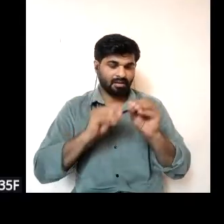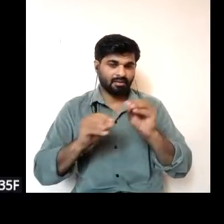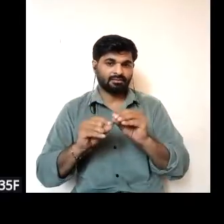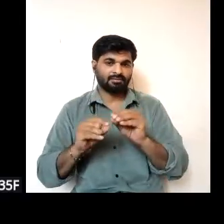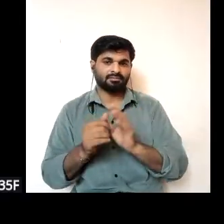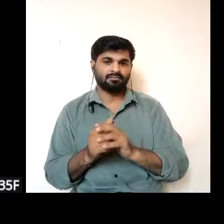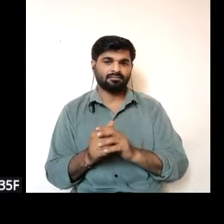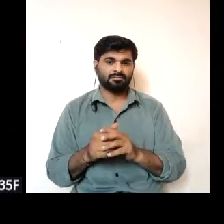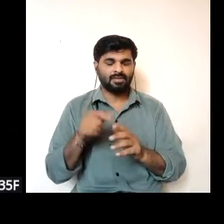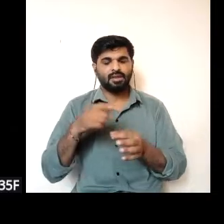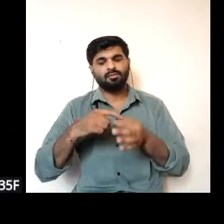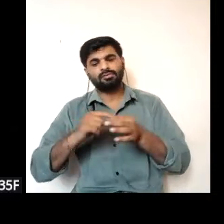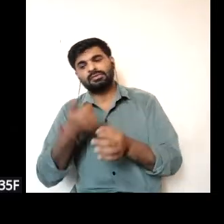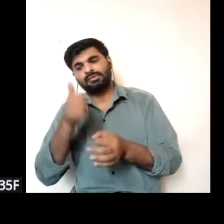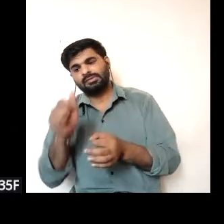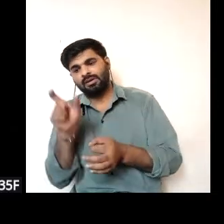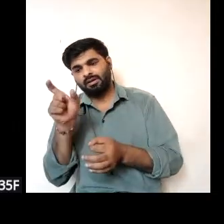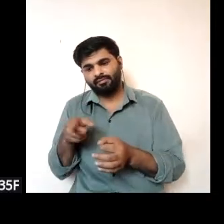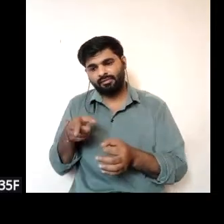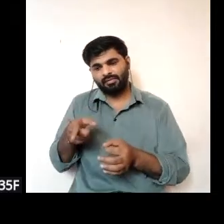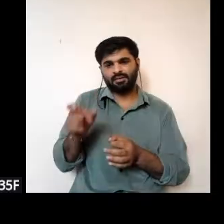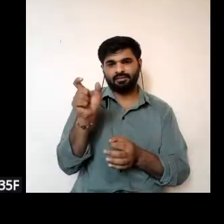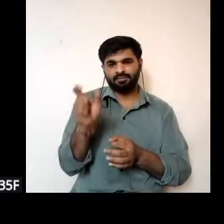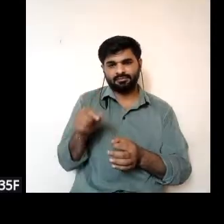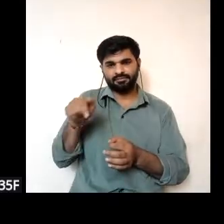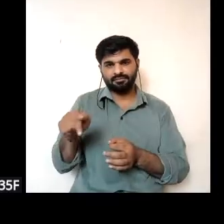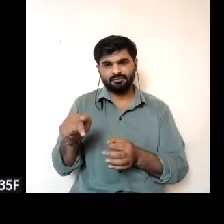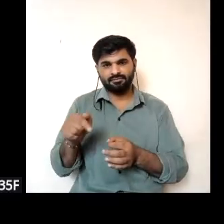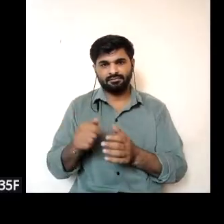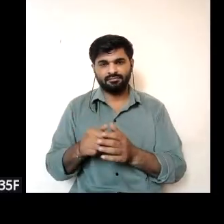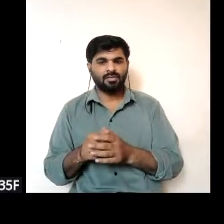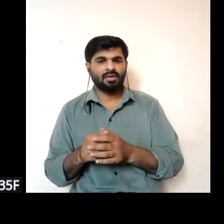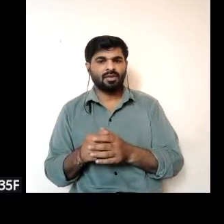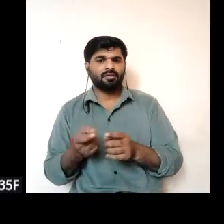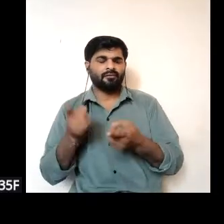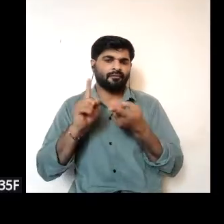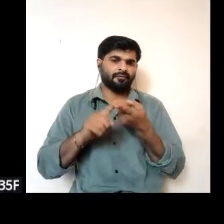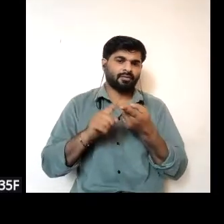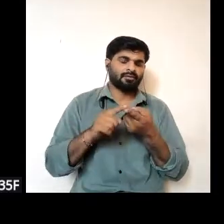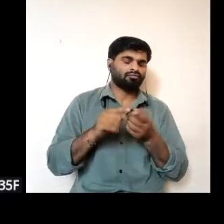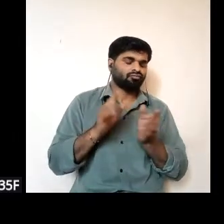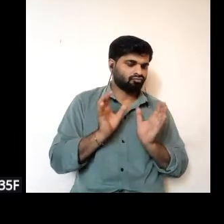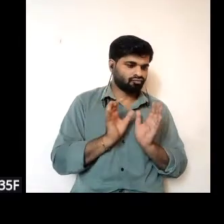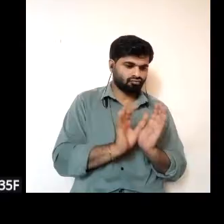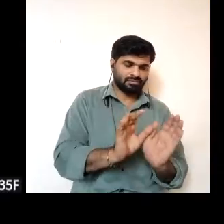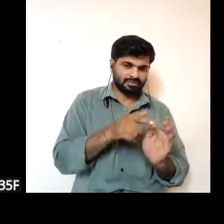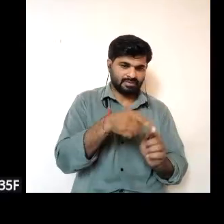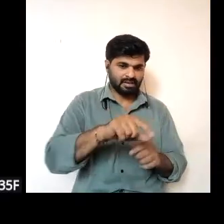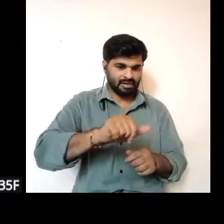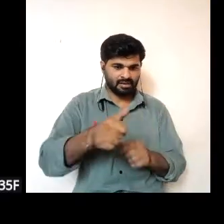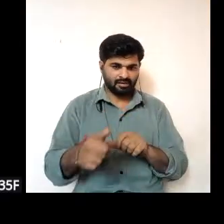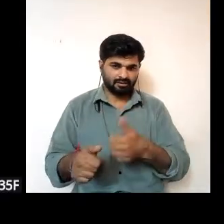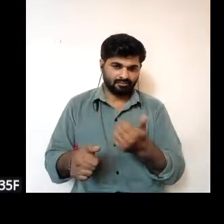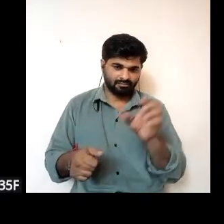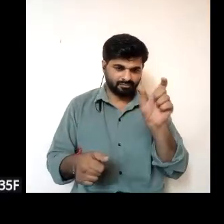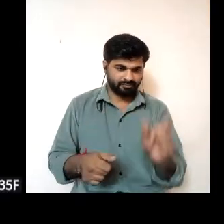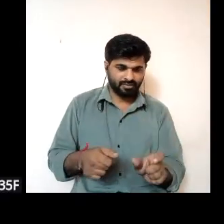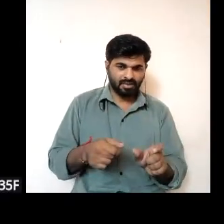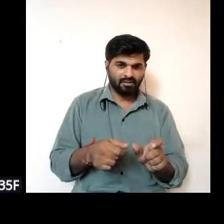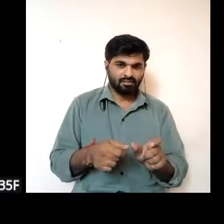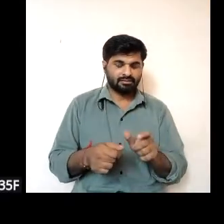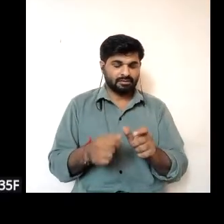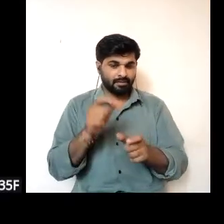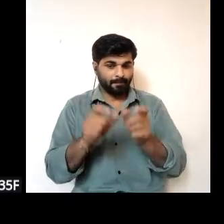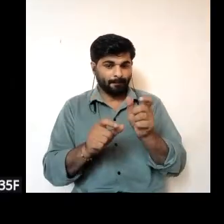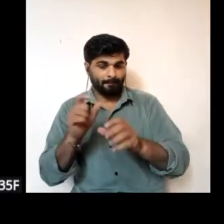other, which was again something that one pushed for any other, because a lot of people still said, look, I